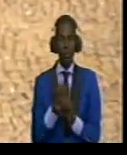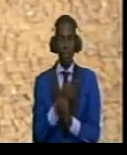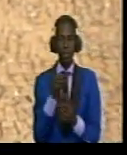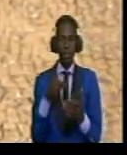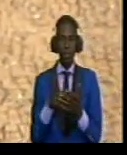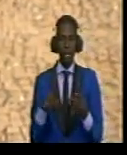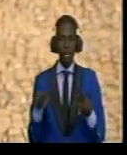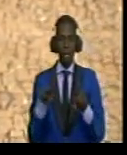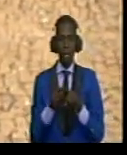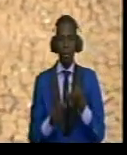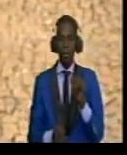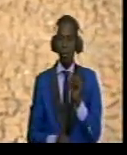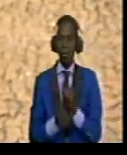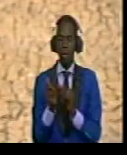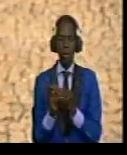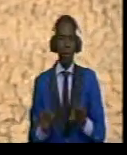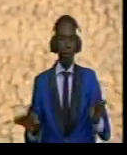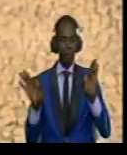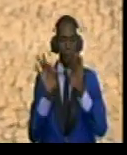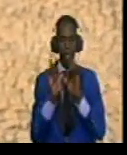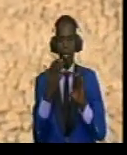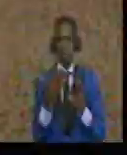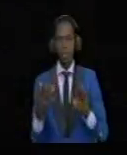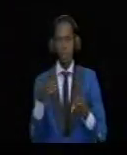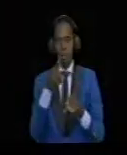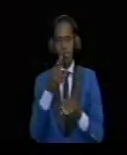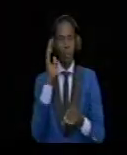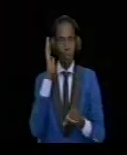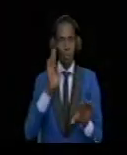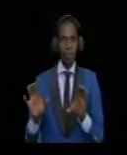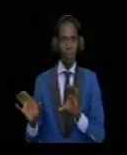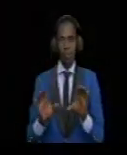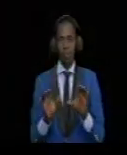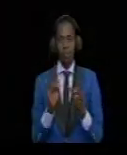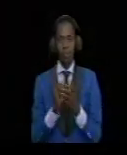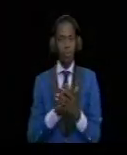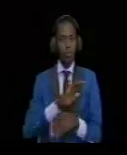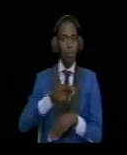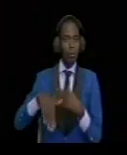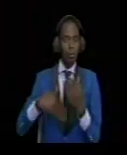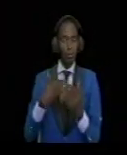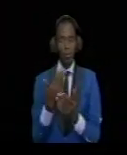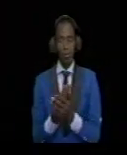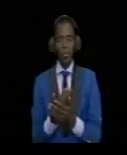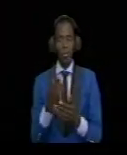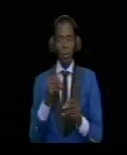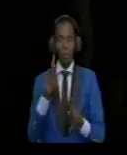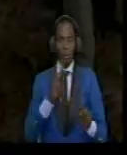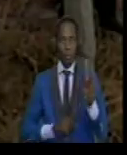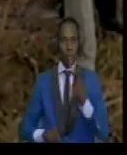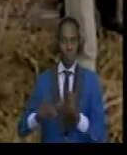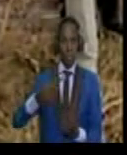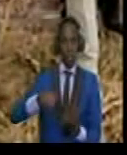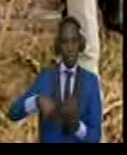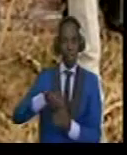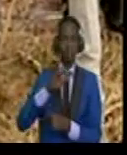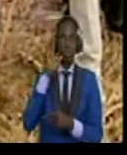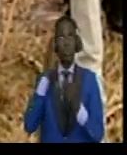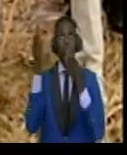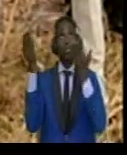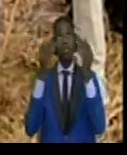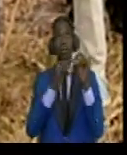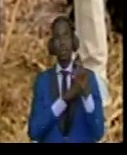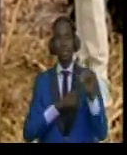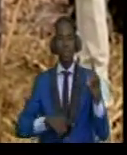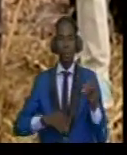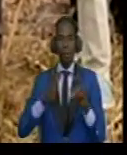your life. You make this the preeminent thing that you do. That all around you, you serve the Lord by telling people, showing